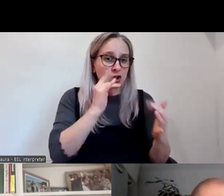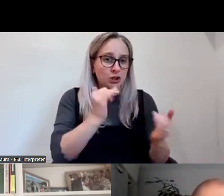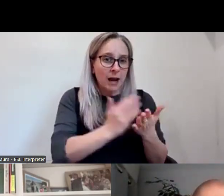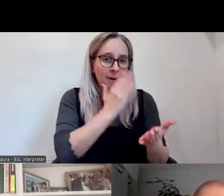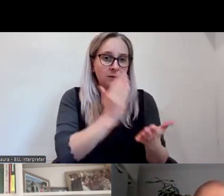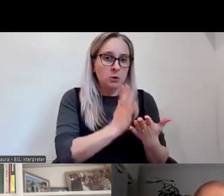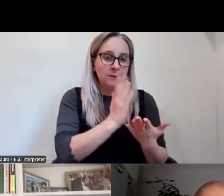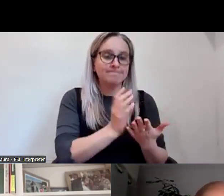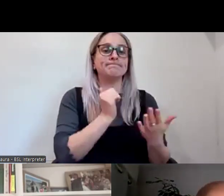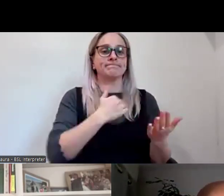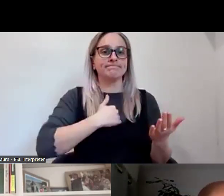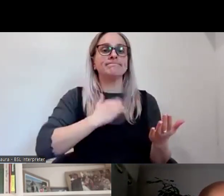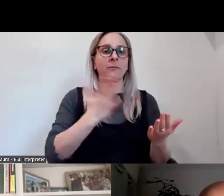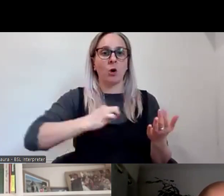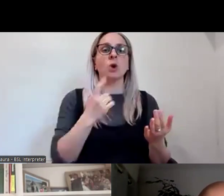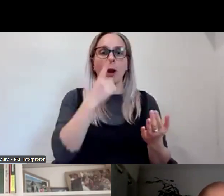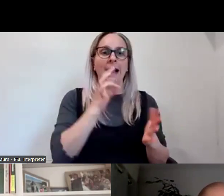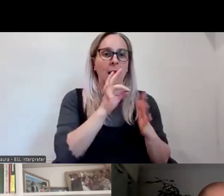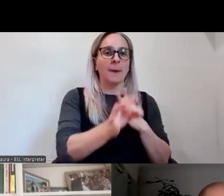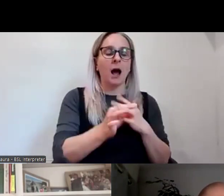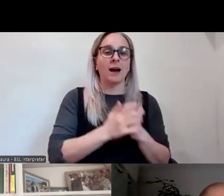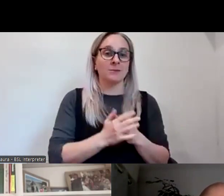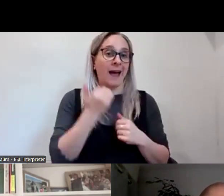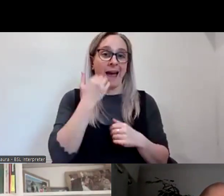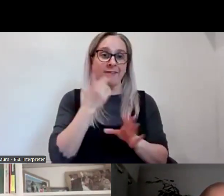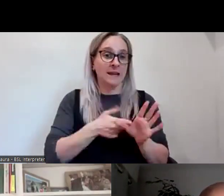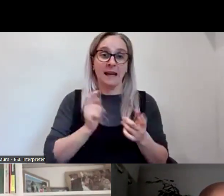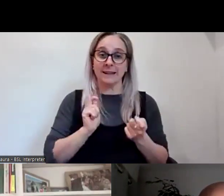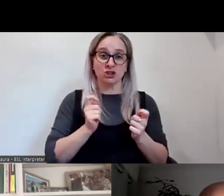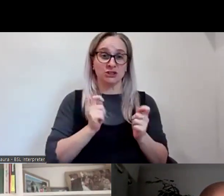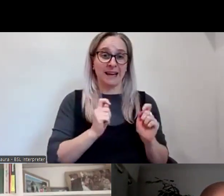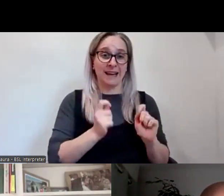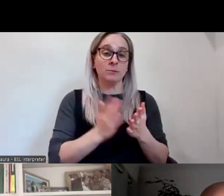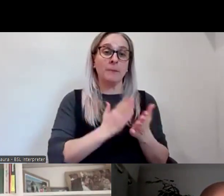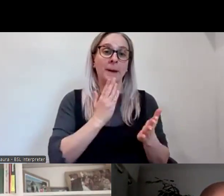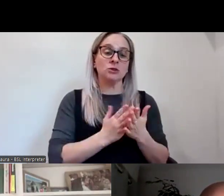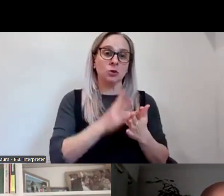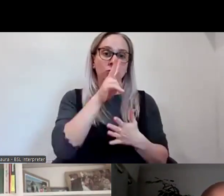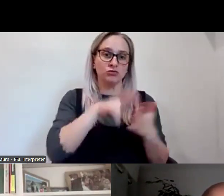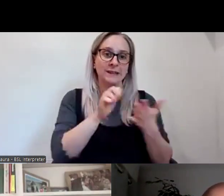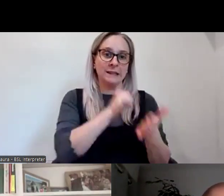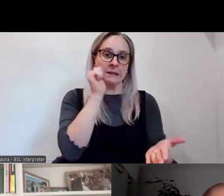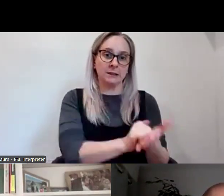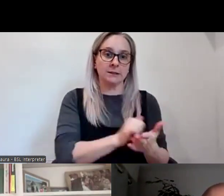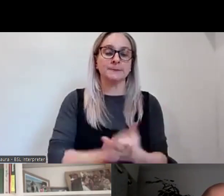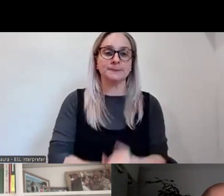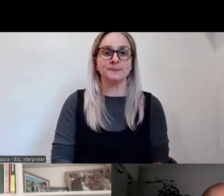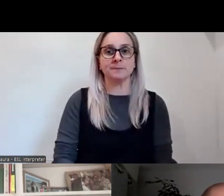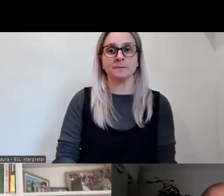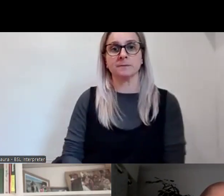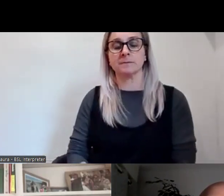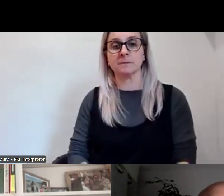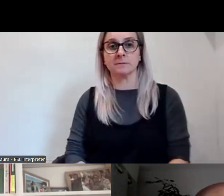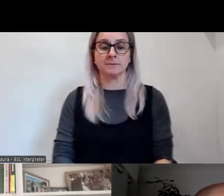different categories change year on year, but that's within the parameters of our own funding, so slightly beyond our